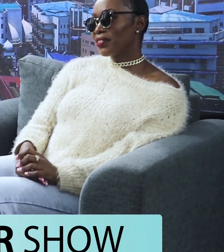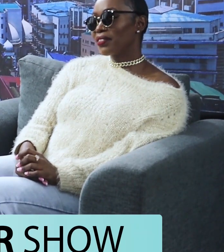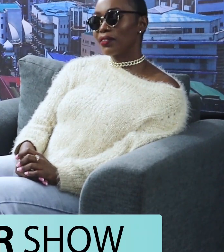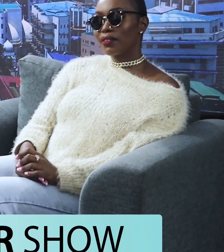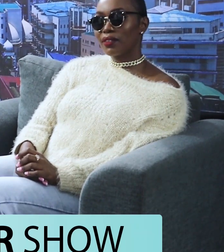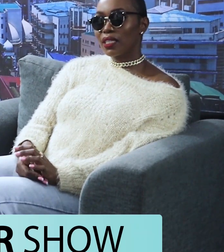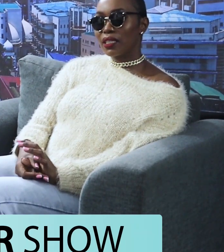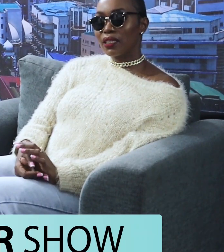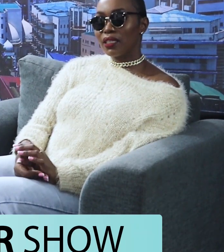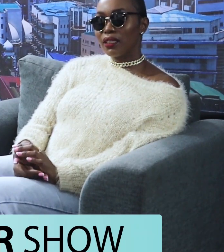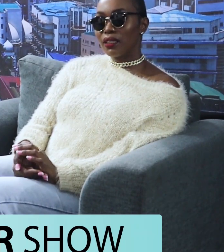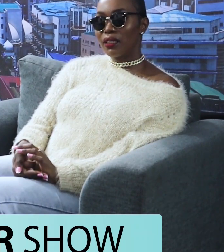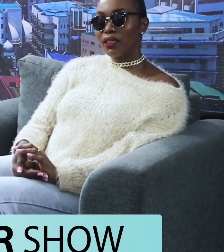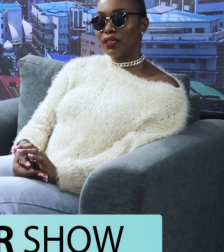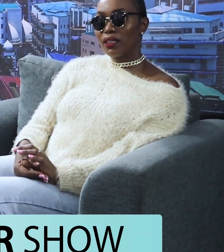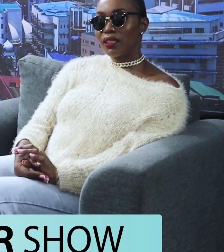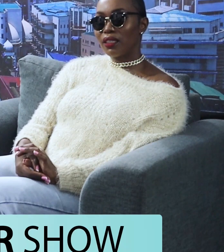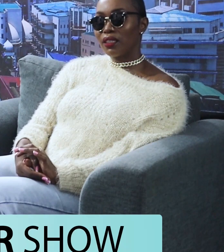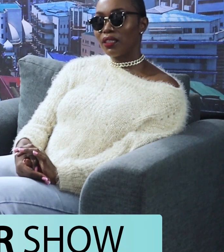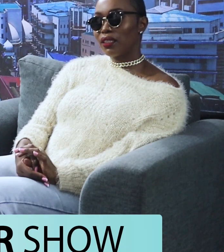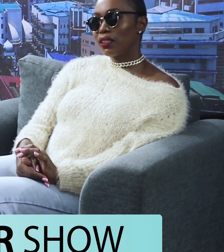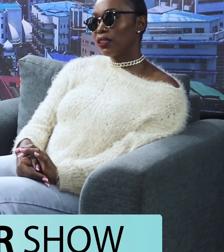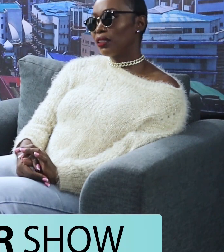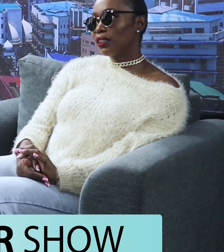Yeah. Now, how about